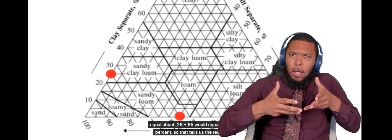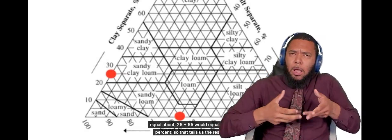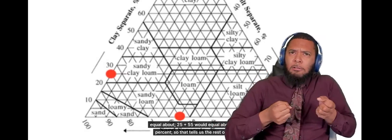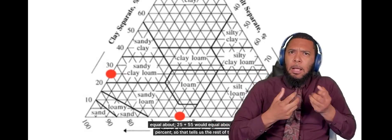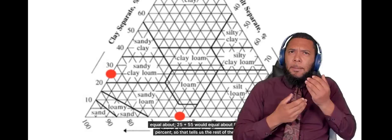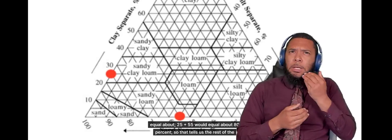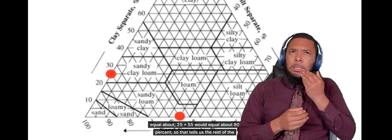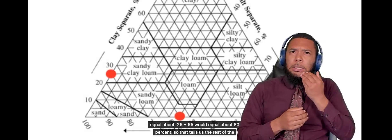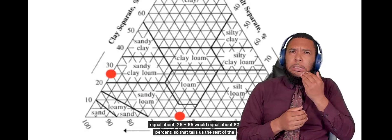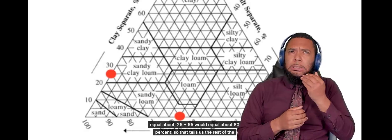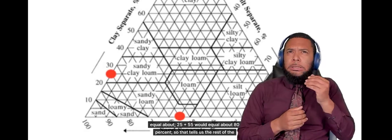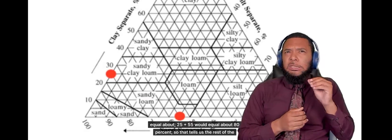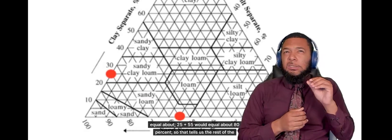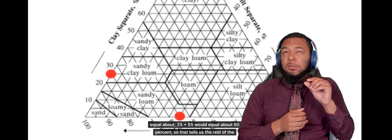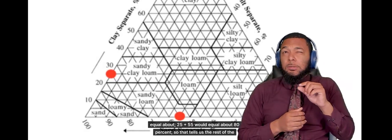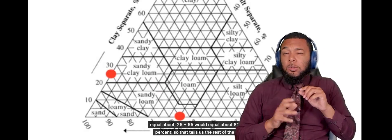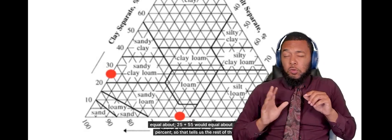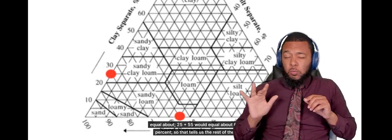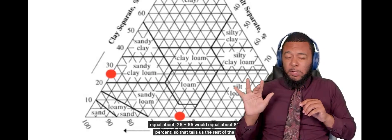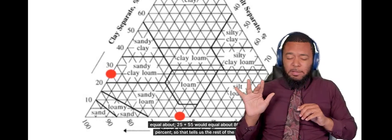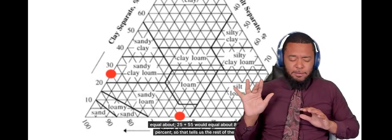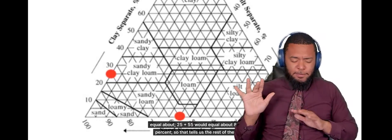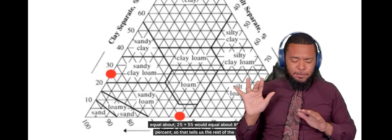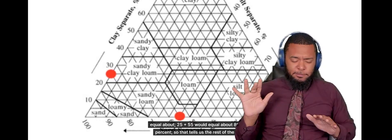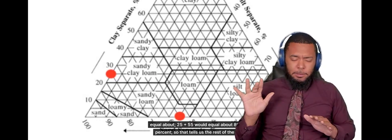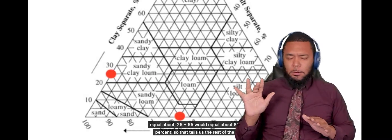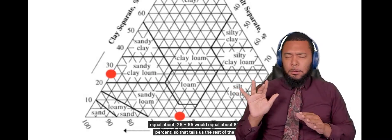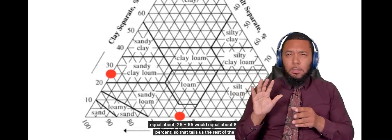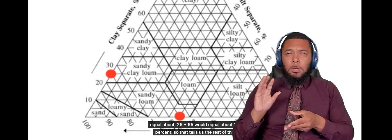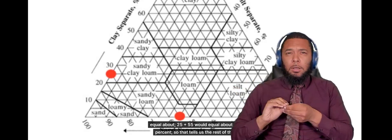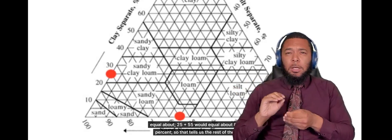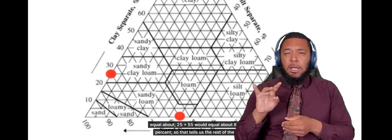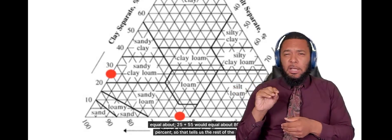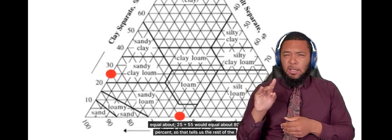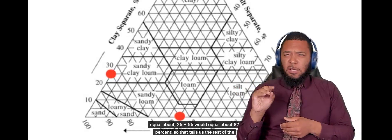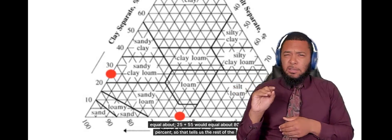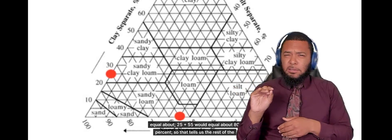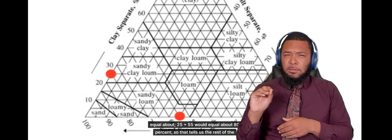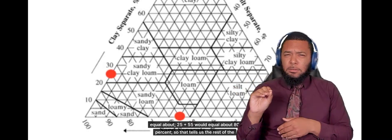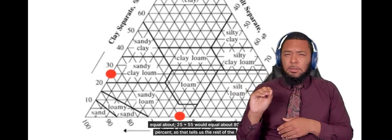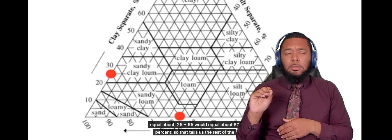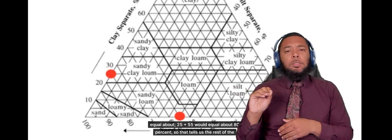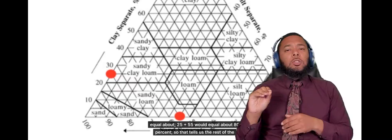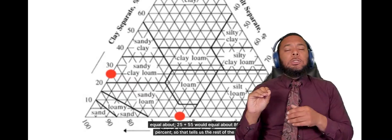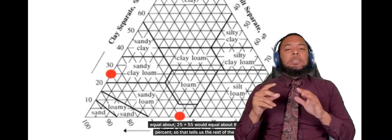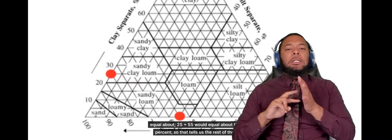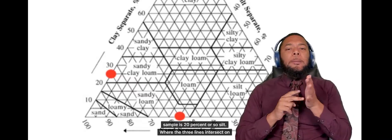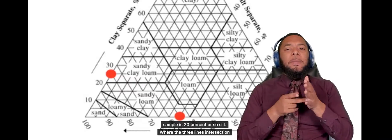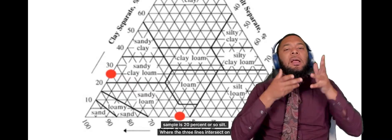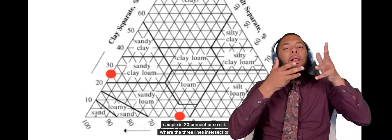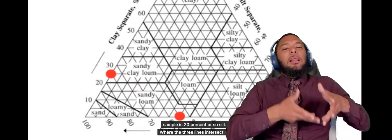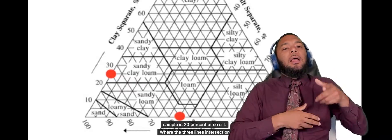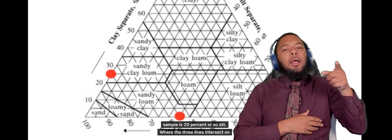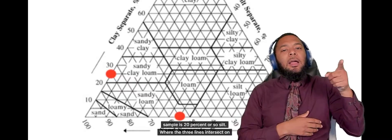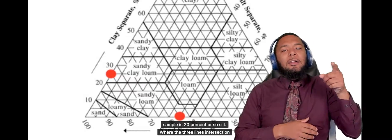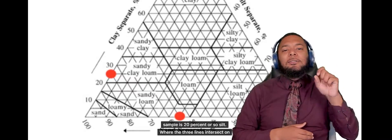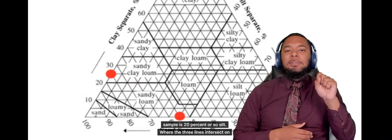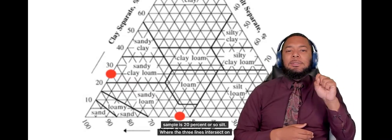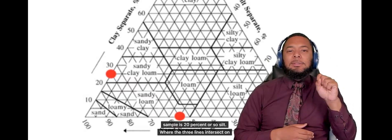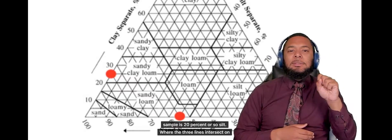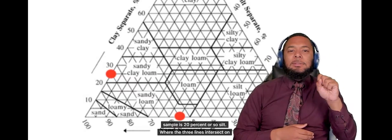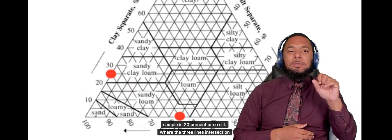about 25 plus 55 would equal about 80%. So that tells us the rest of the sample is going to